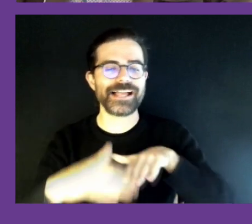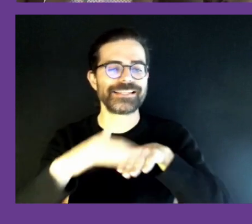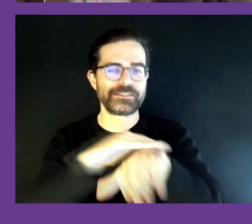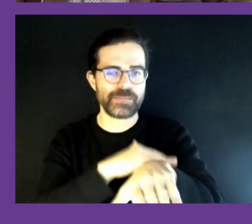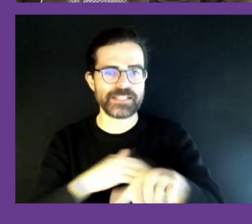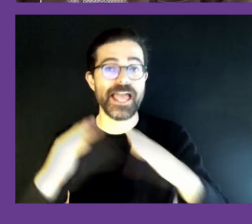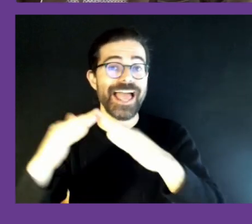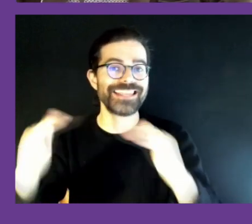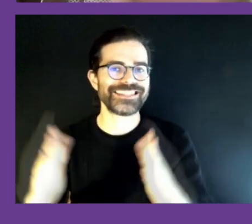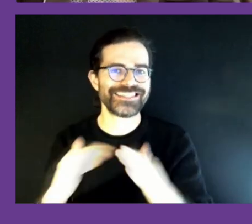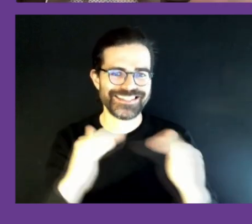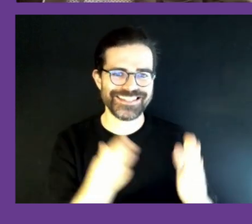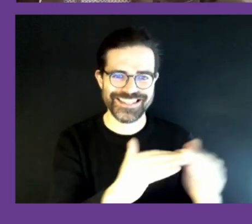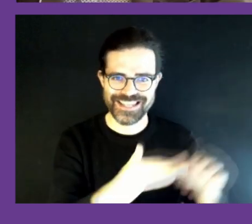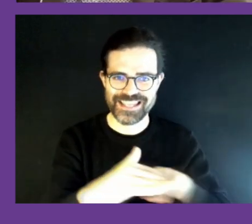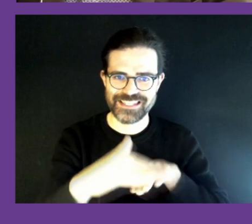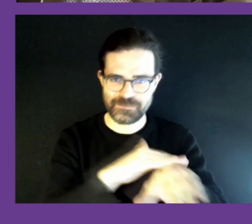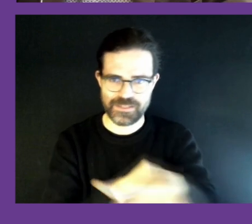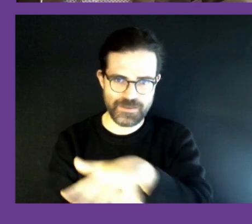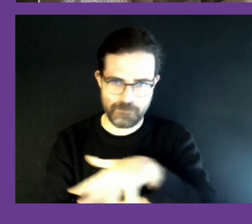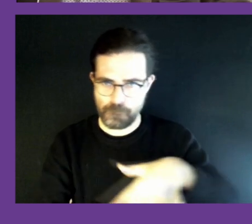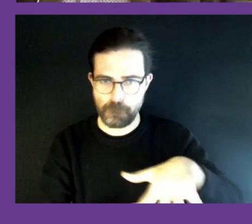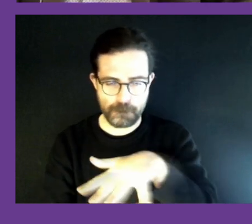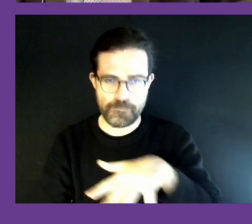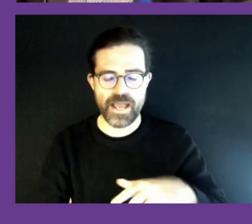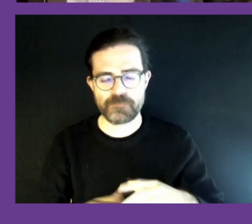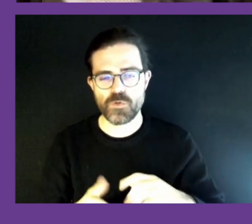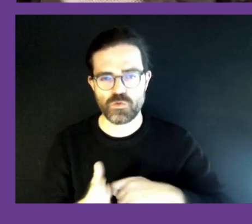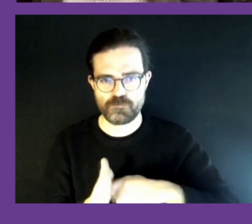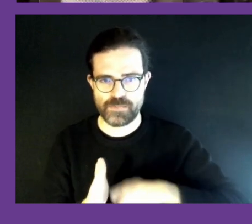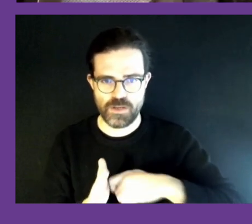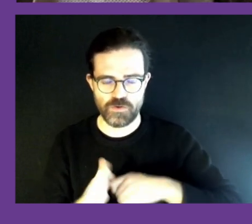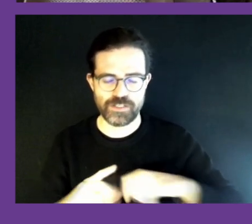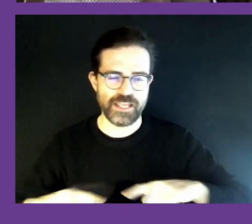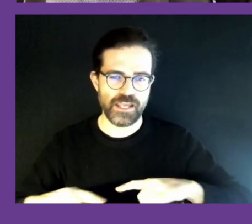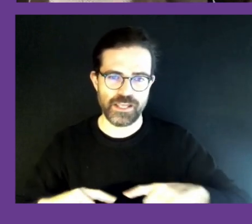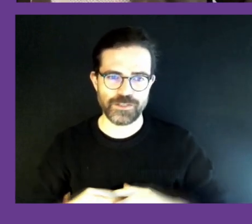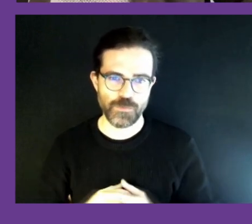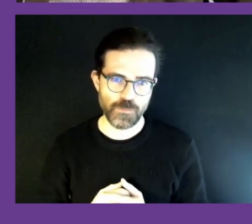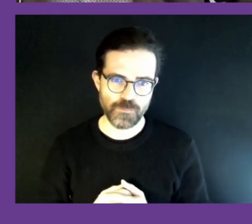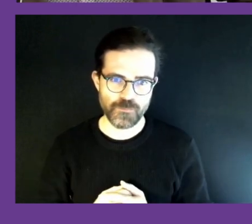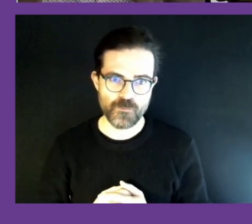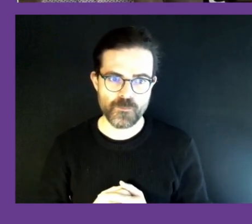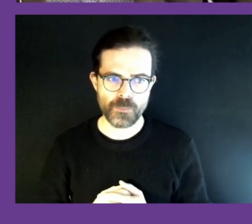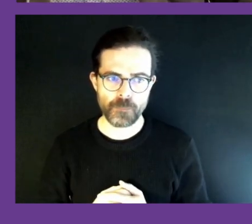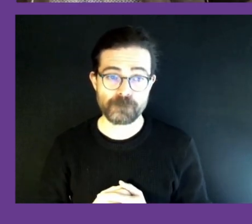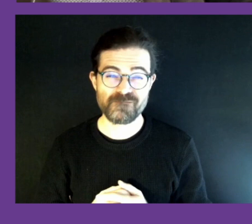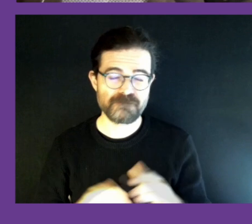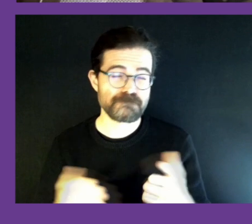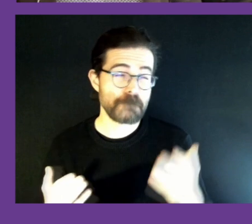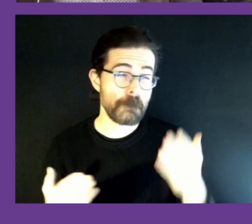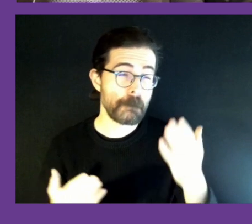accessibility. And besides, maybe some of you know me from when I was the secretary